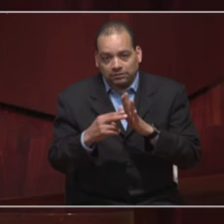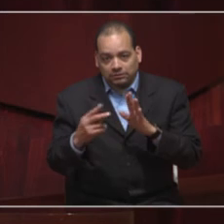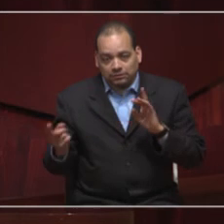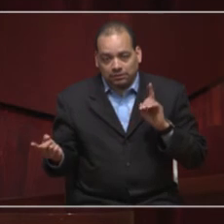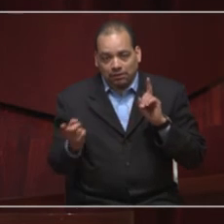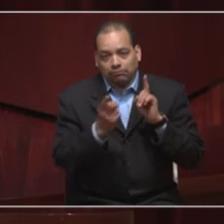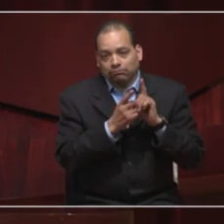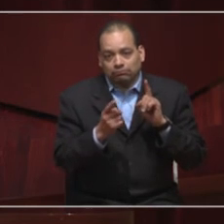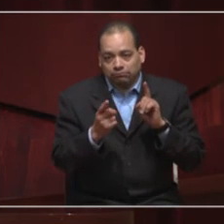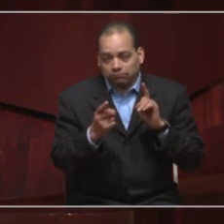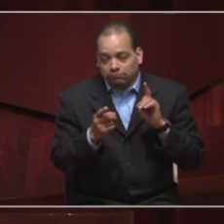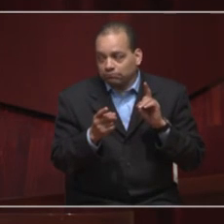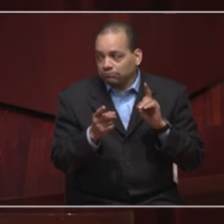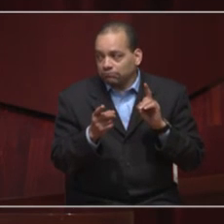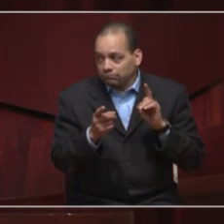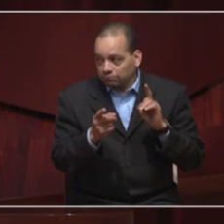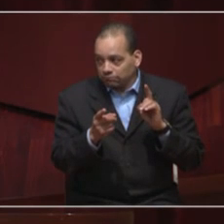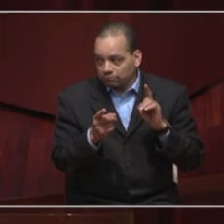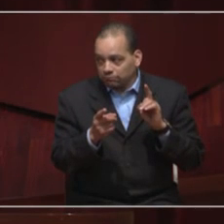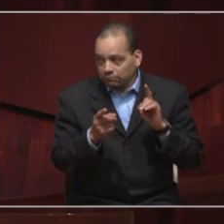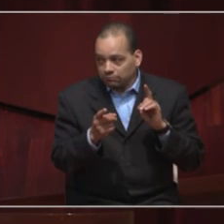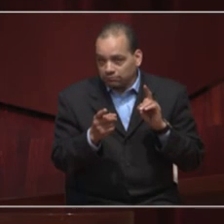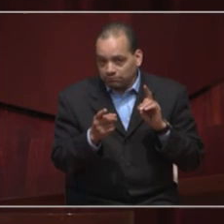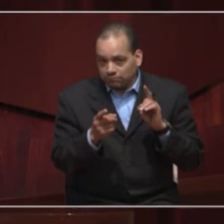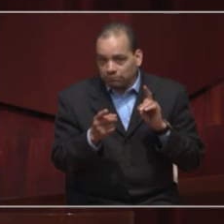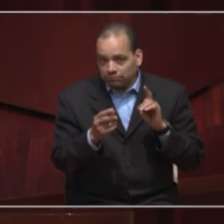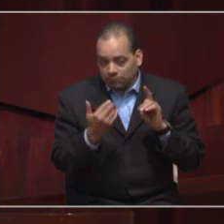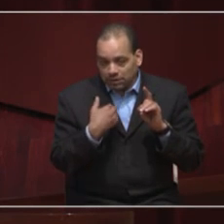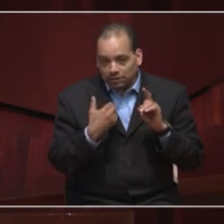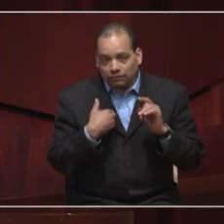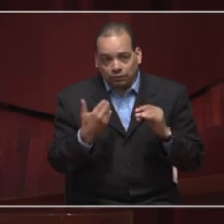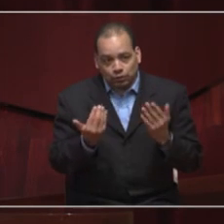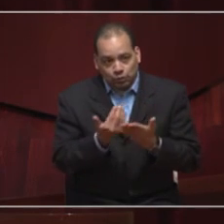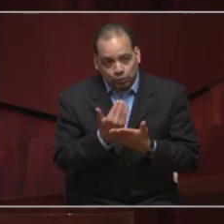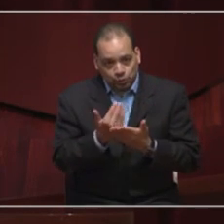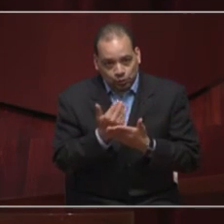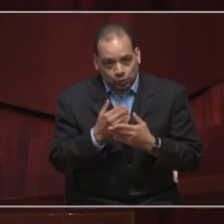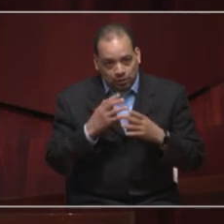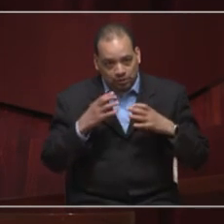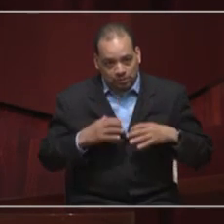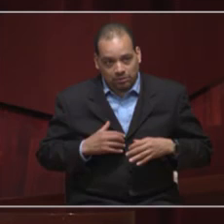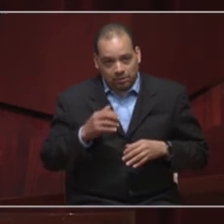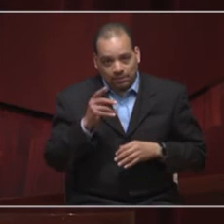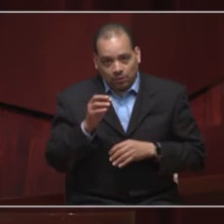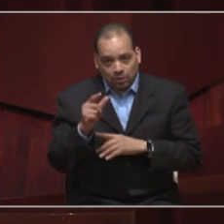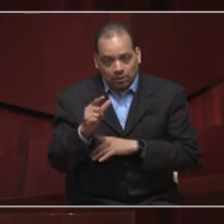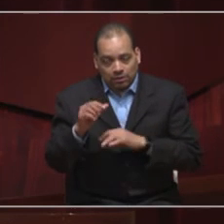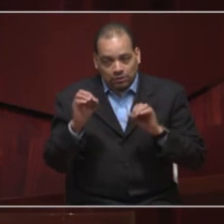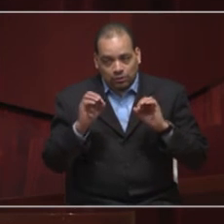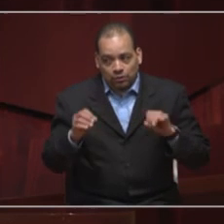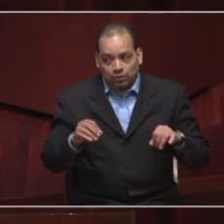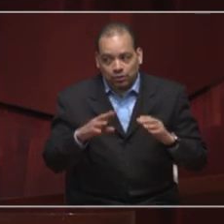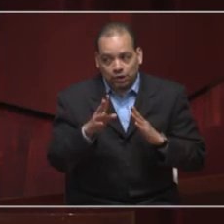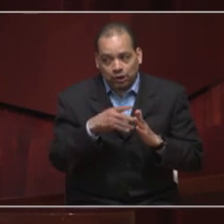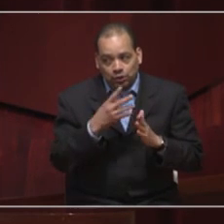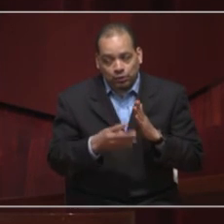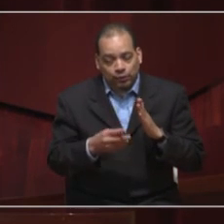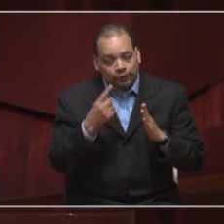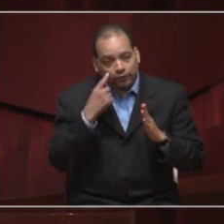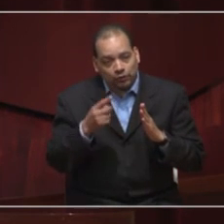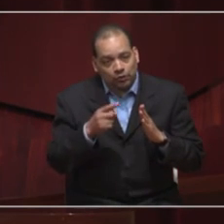hey, Artie is ready to move over to this new ARCIS section of the portal. There's going to be no set schedule like by